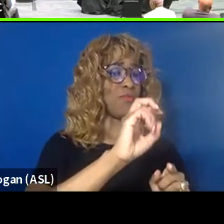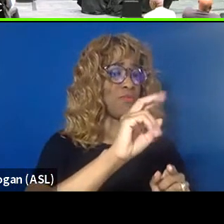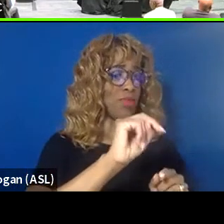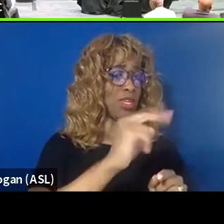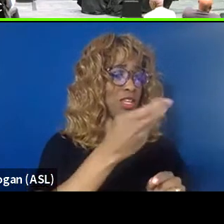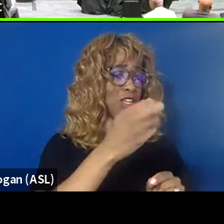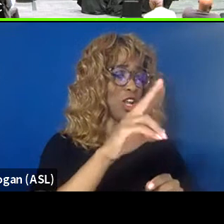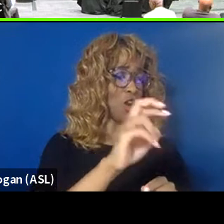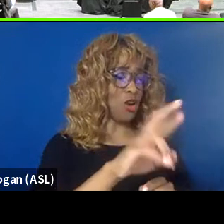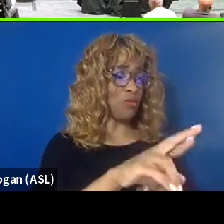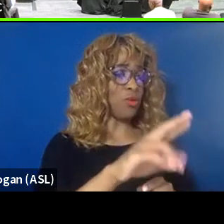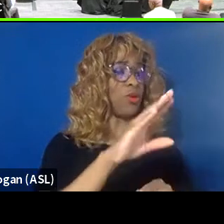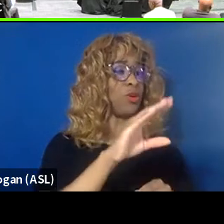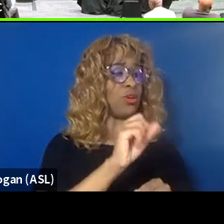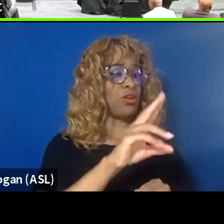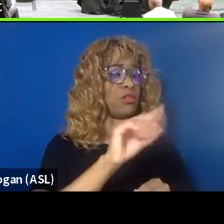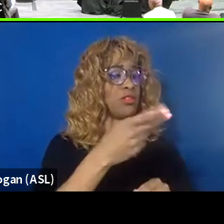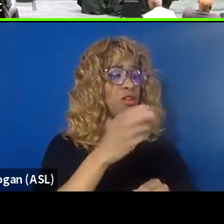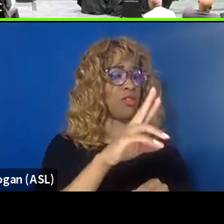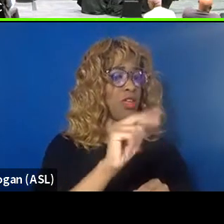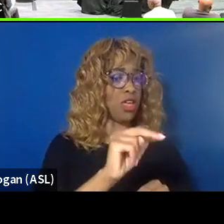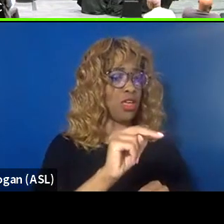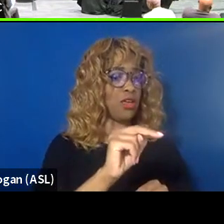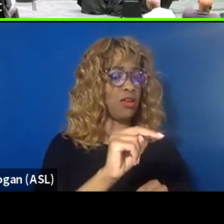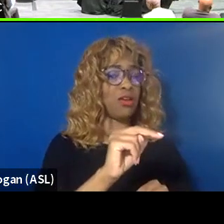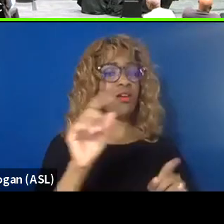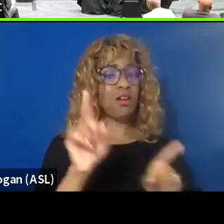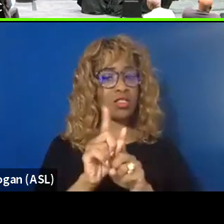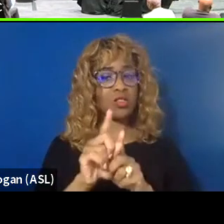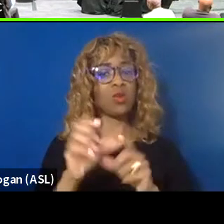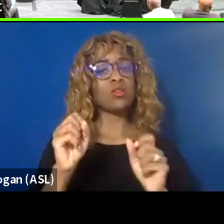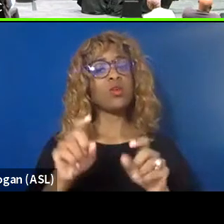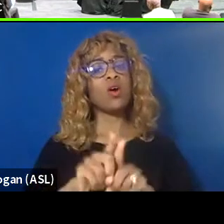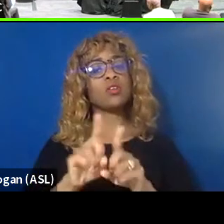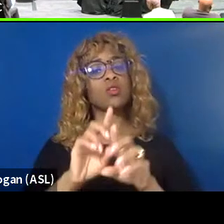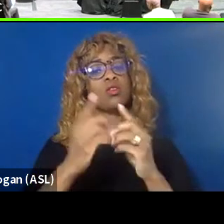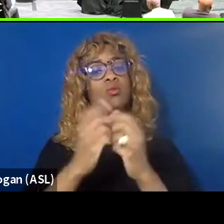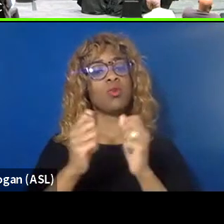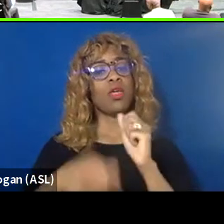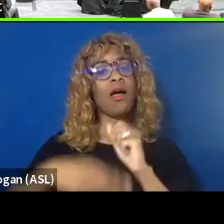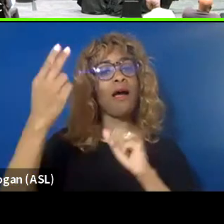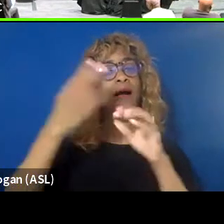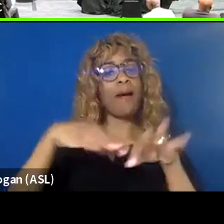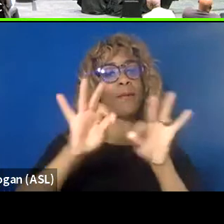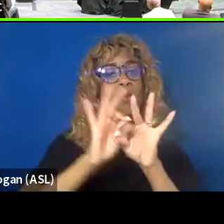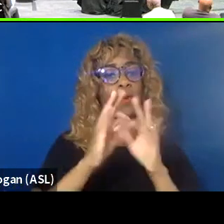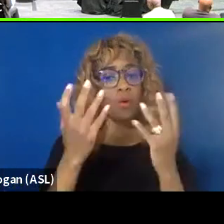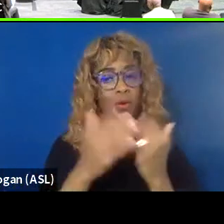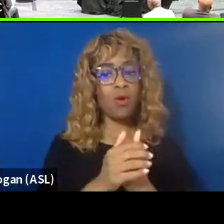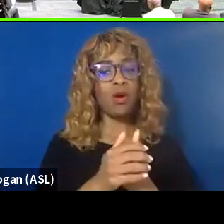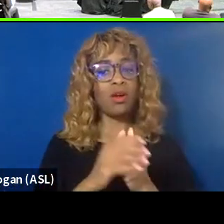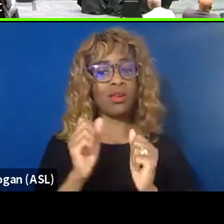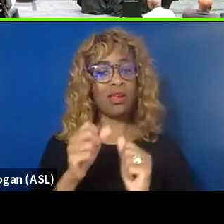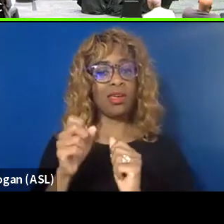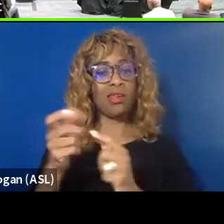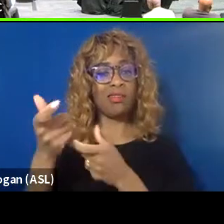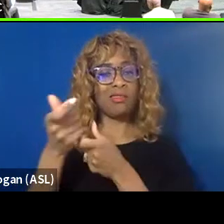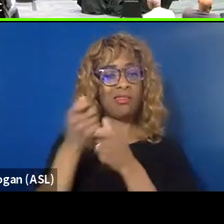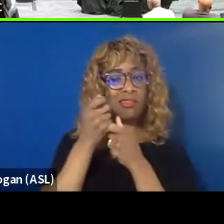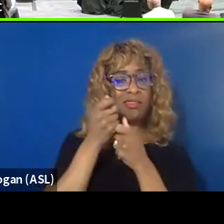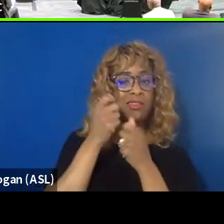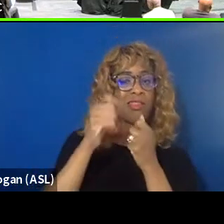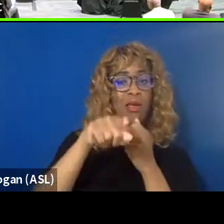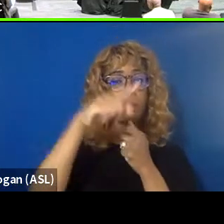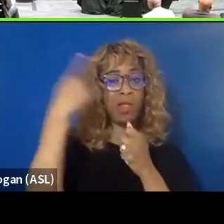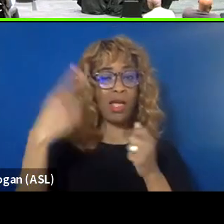in those two areas are different. Also, a district with the highest importance is one that is able to draw, that brings